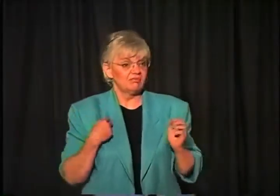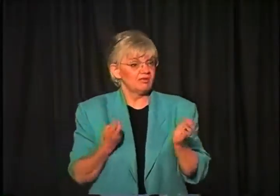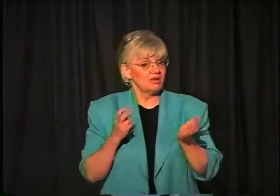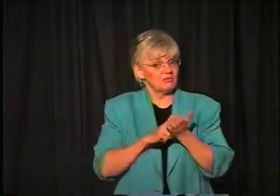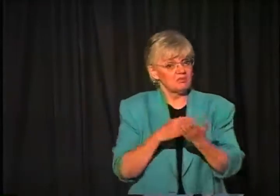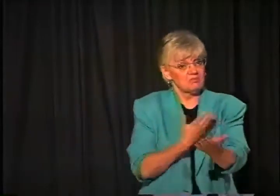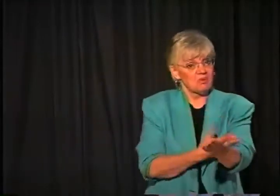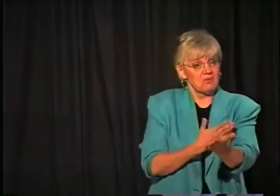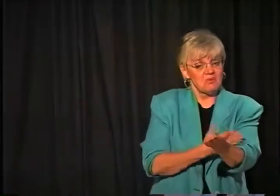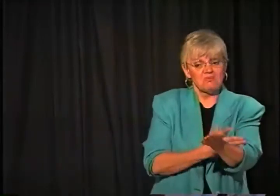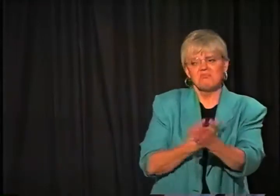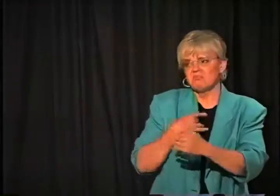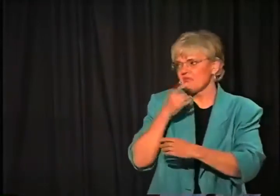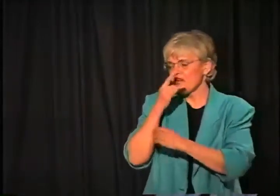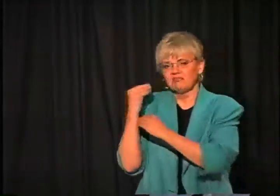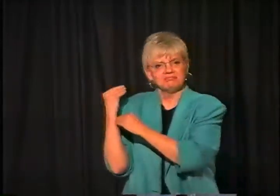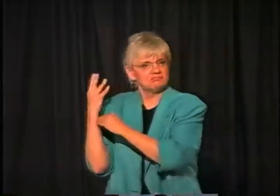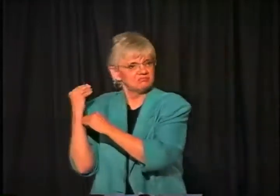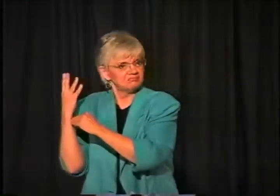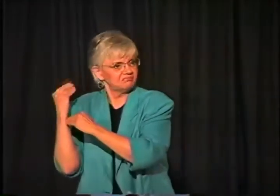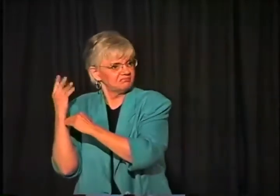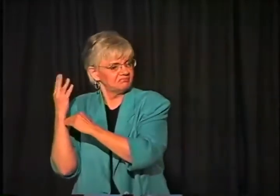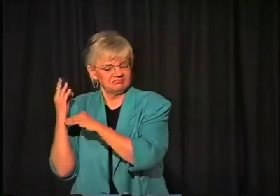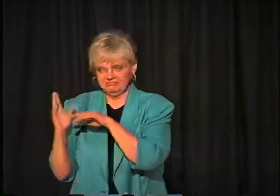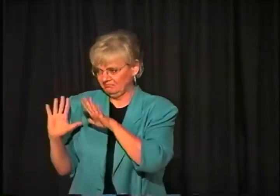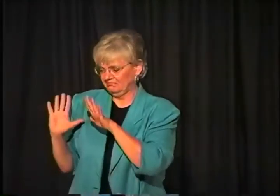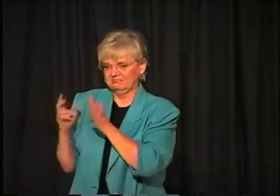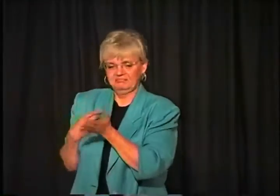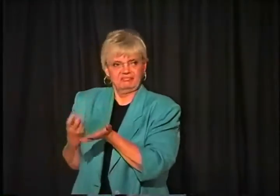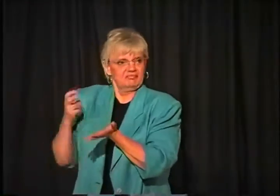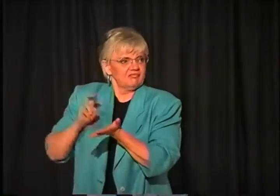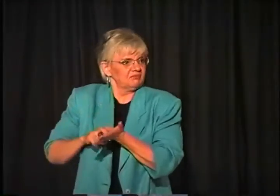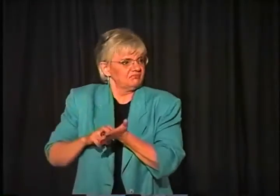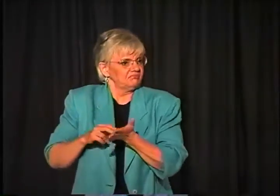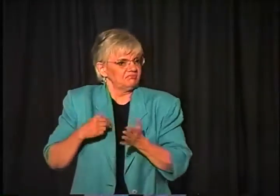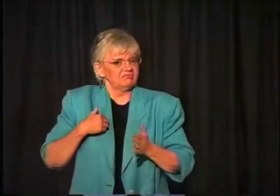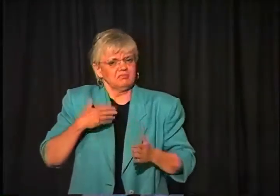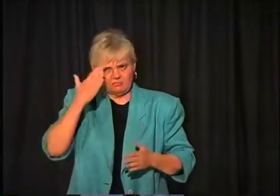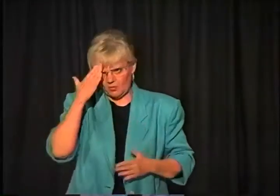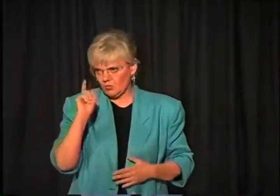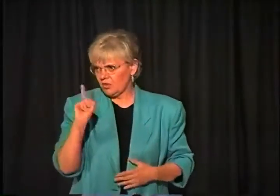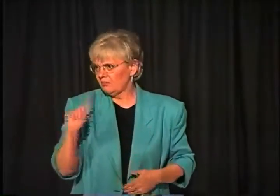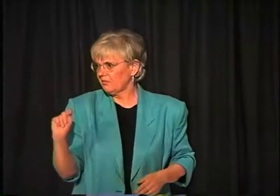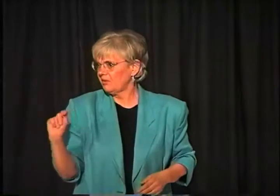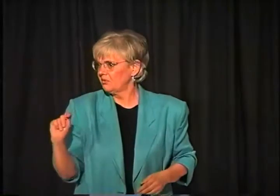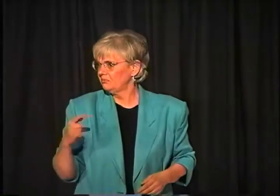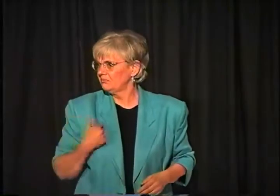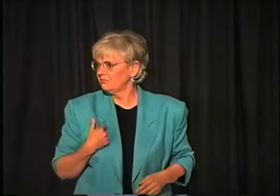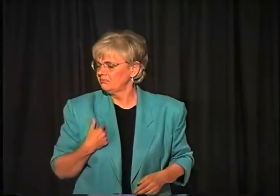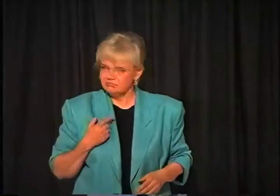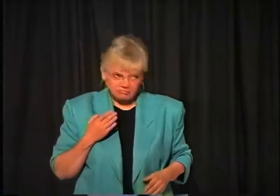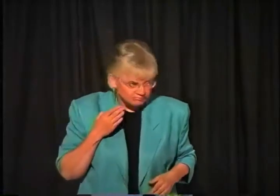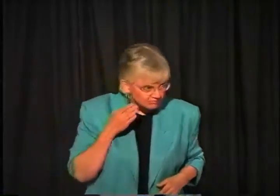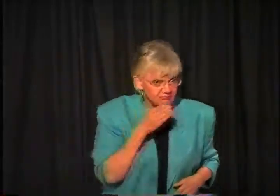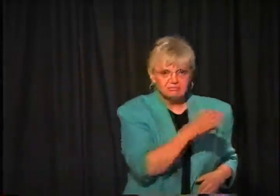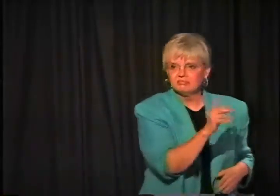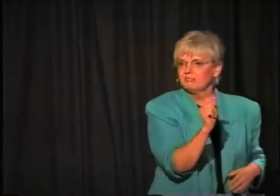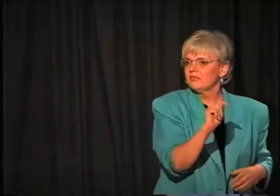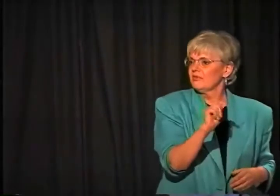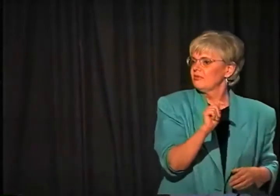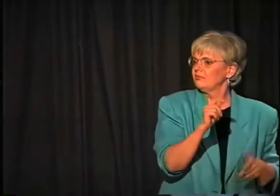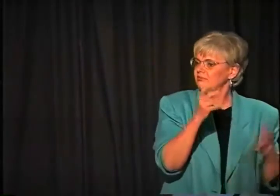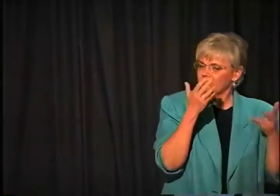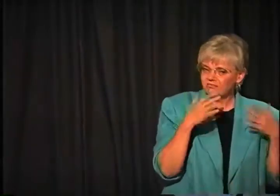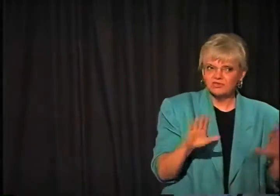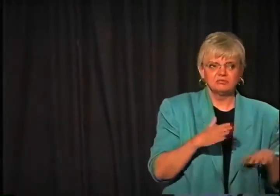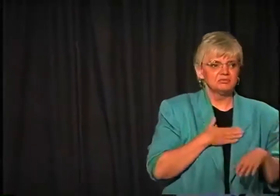don't own radios, don't use them. We get up in the morning because of a clock that has a flashing light, and that gets us up and moving. And we know how to get to